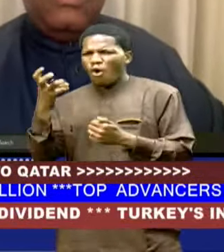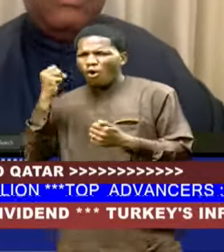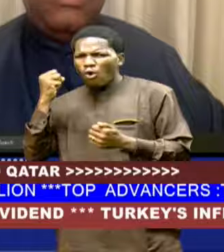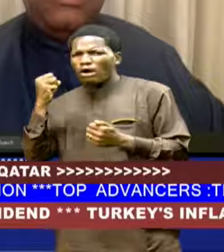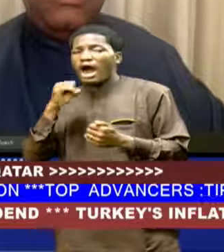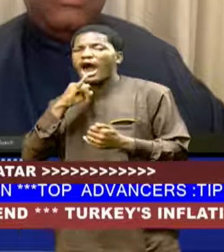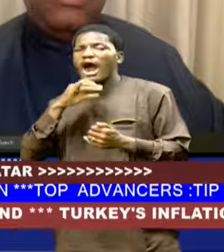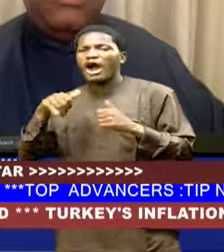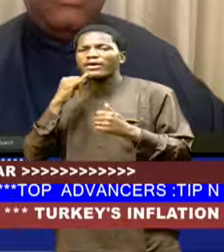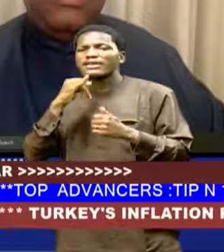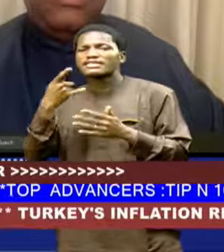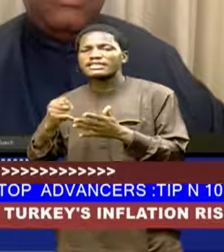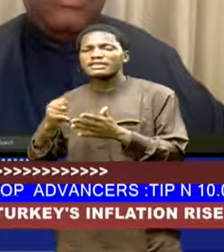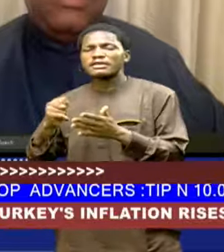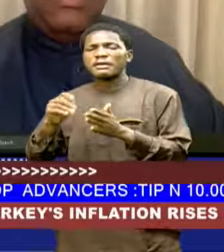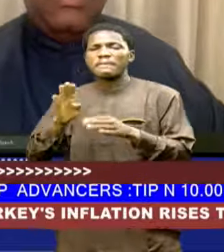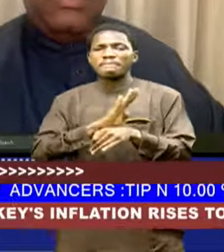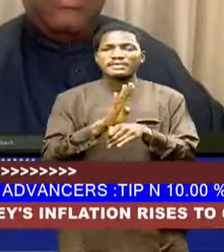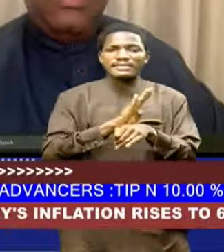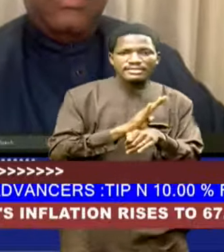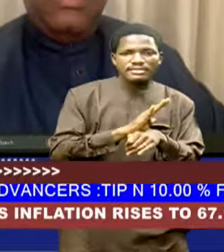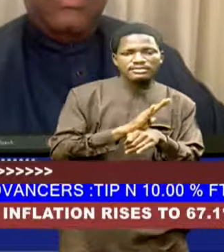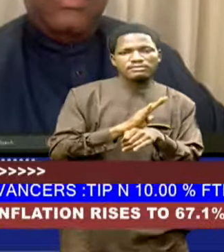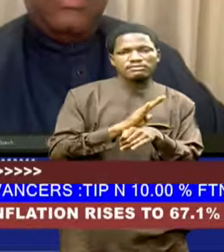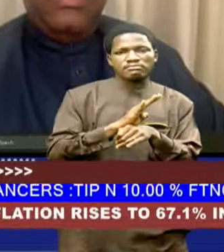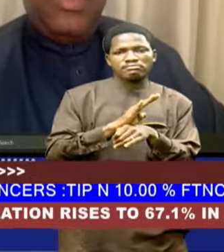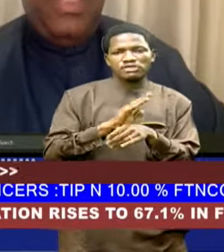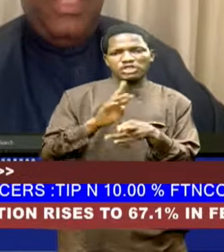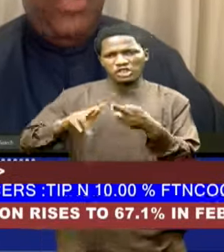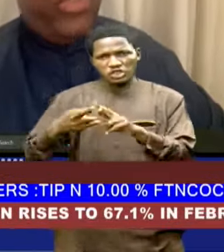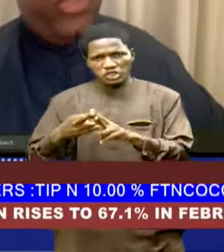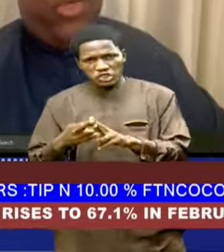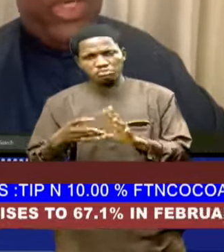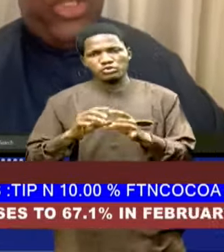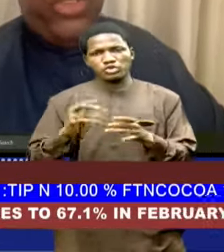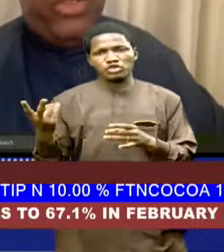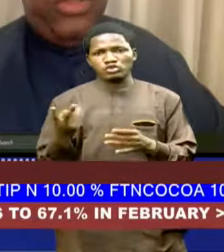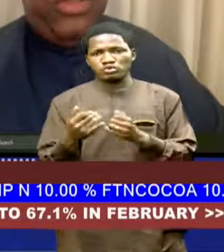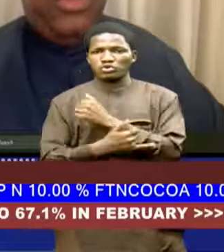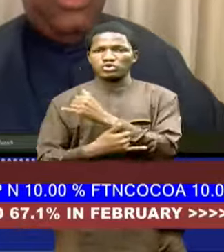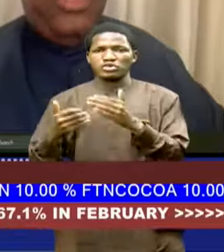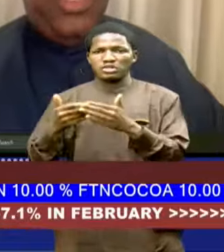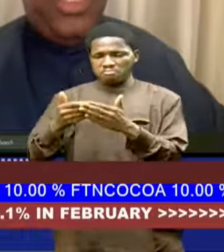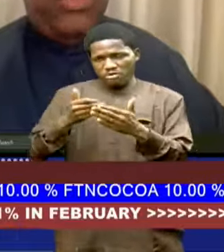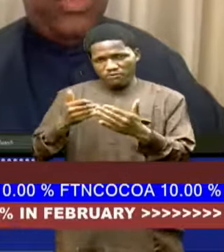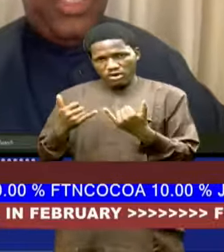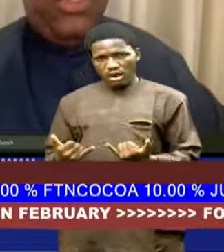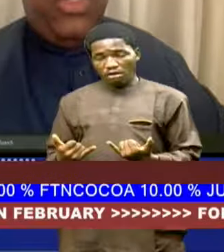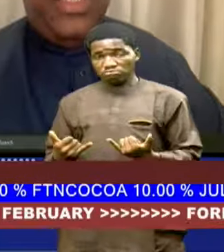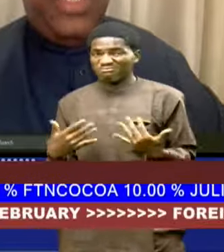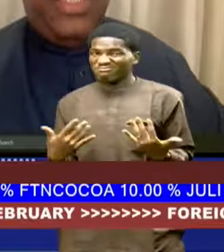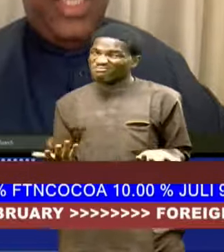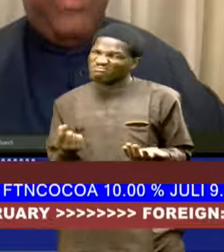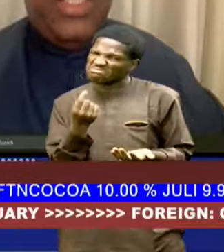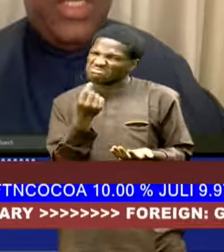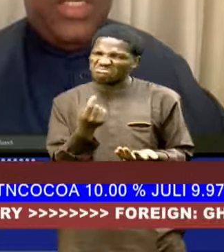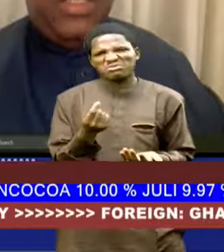between Nigeria and Qatar before now? It was not much, because we had not